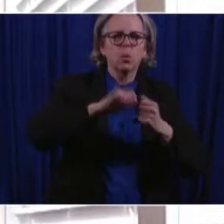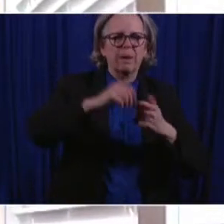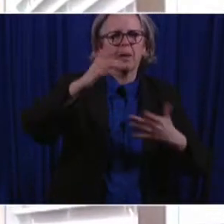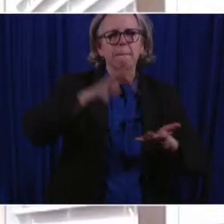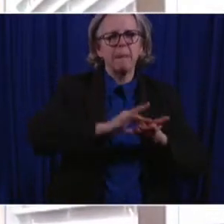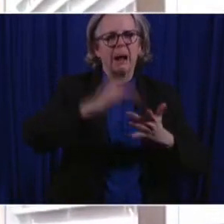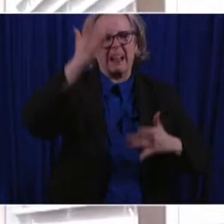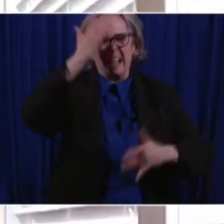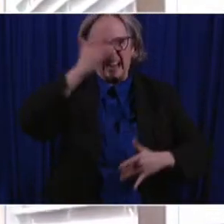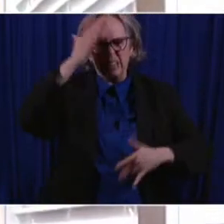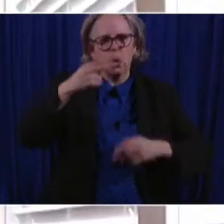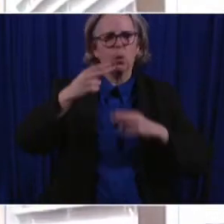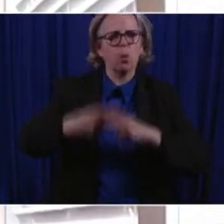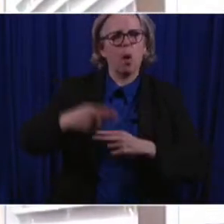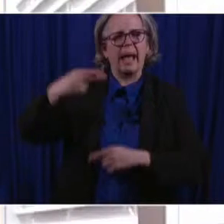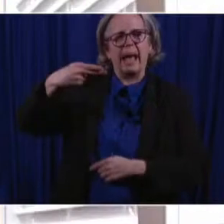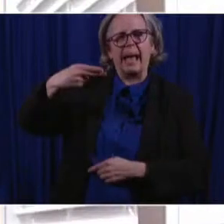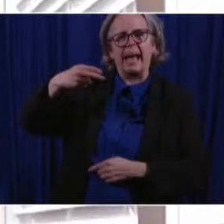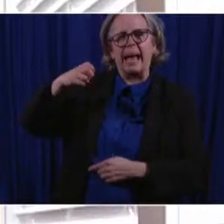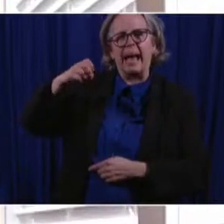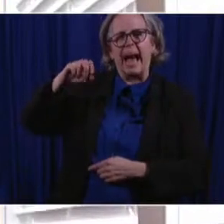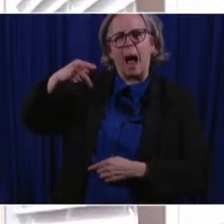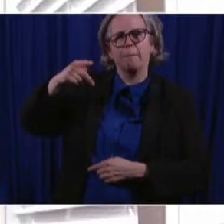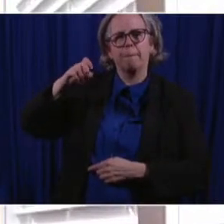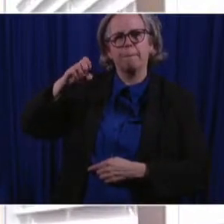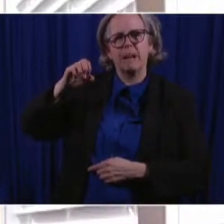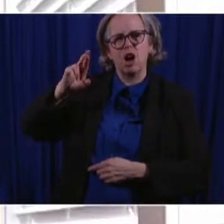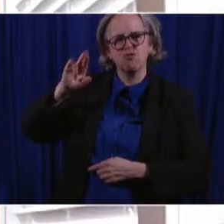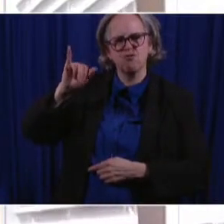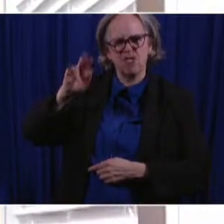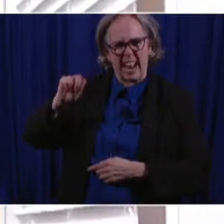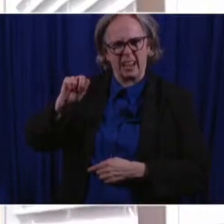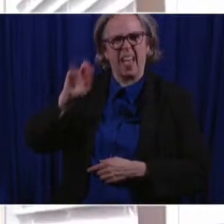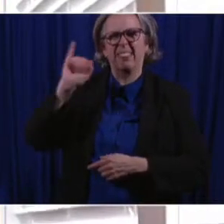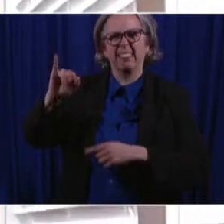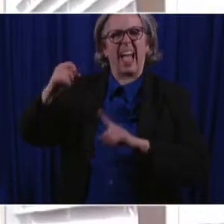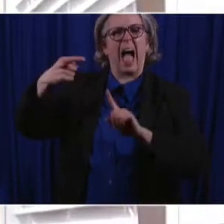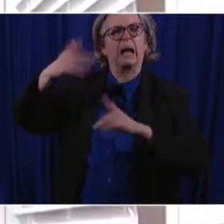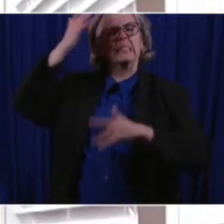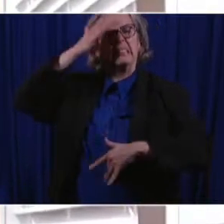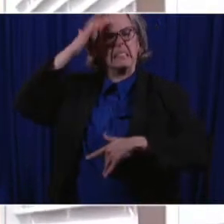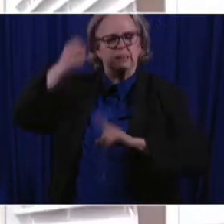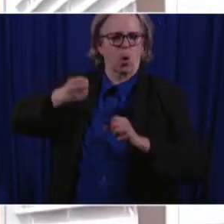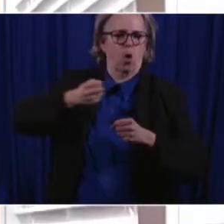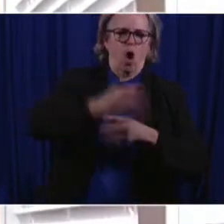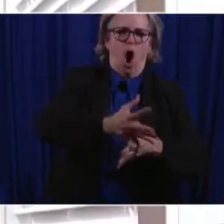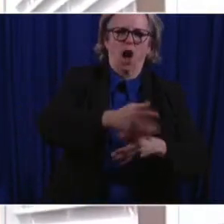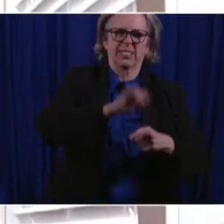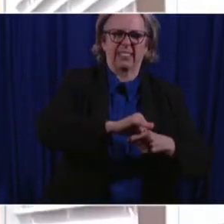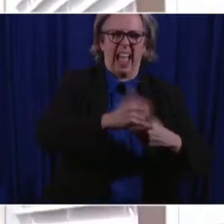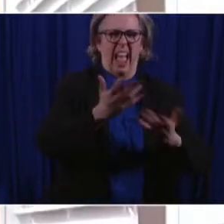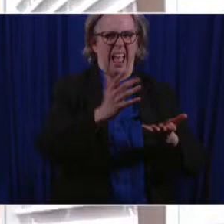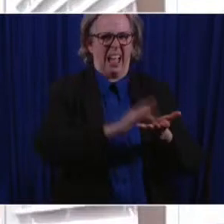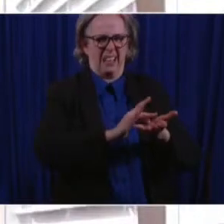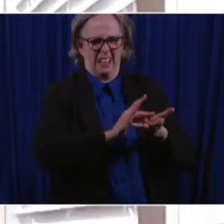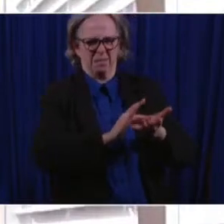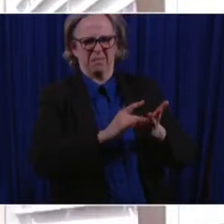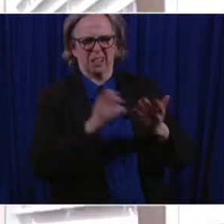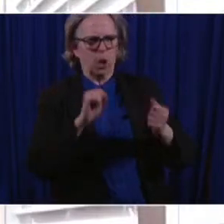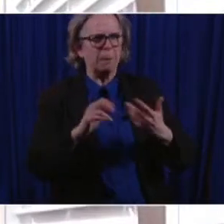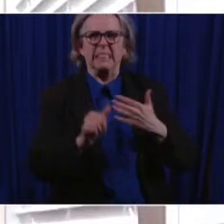heparin-induced thrombocytopenia, the medication heparin, which we normally would use, could be dangerous,